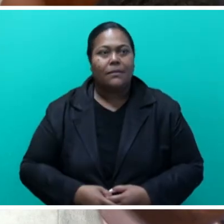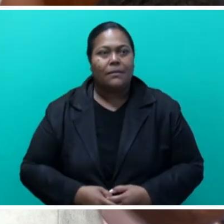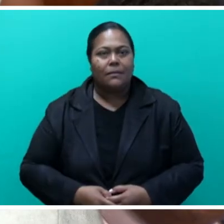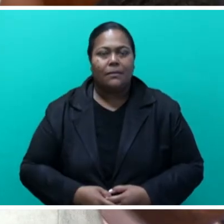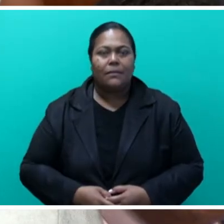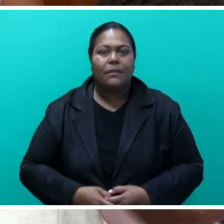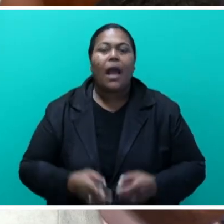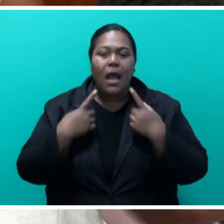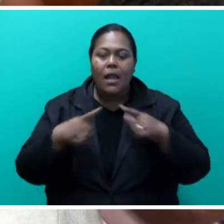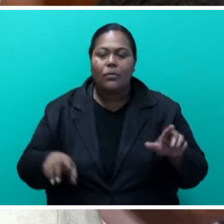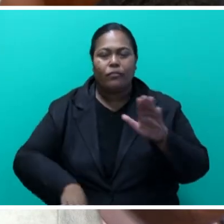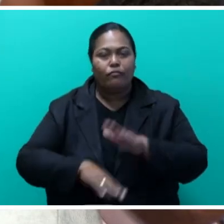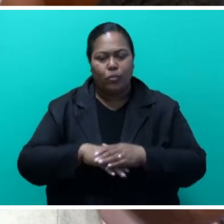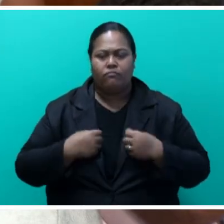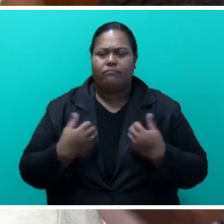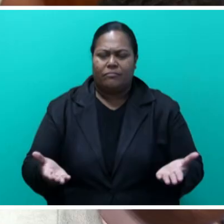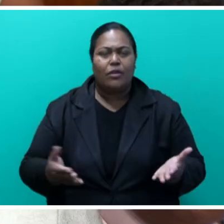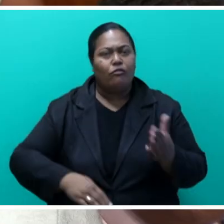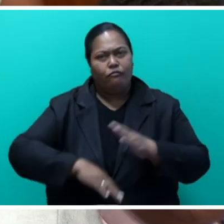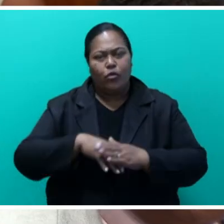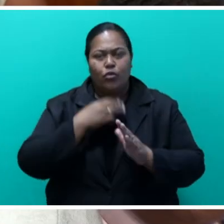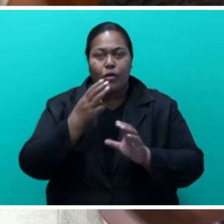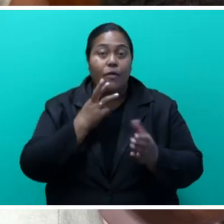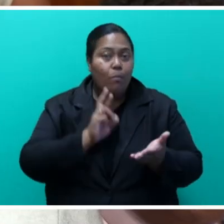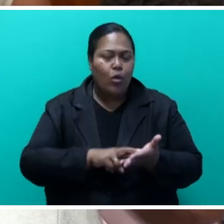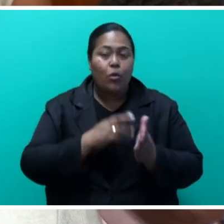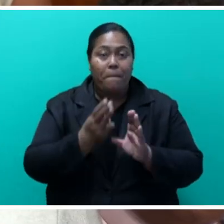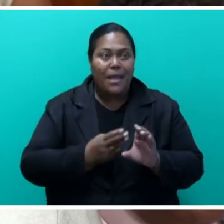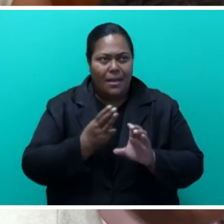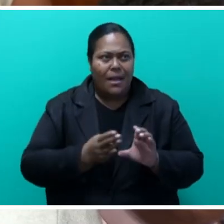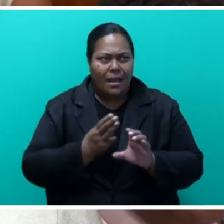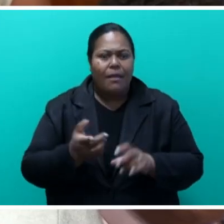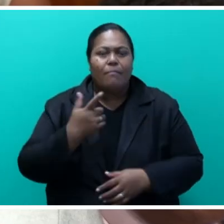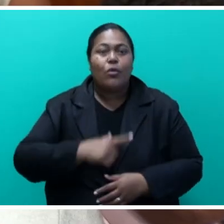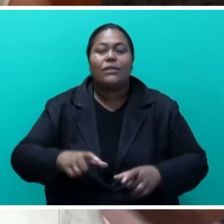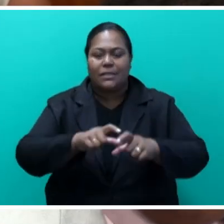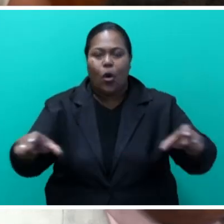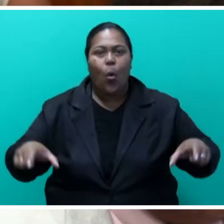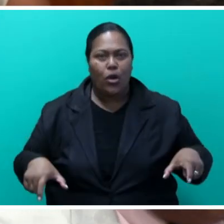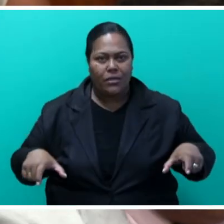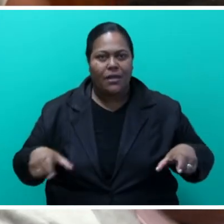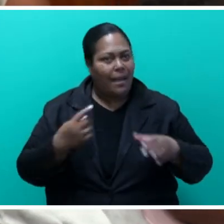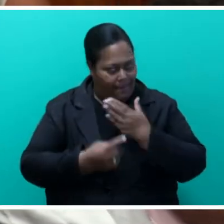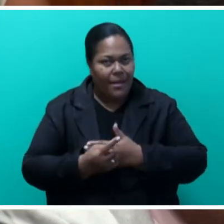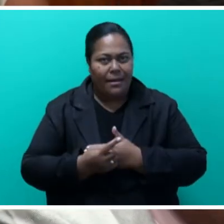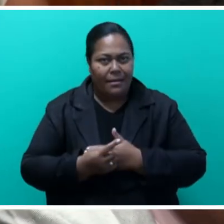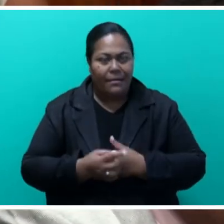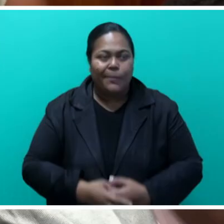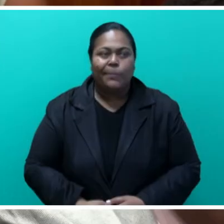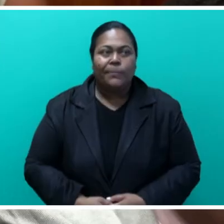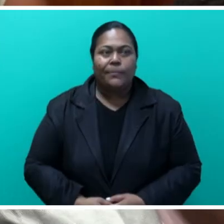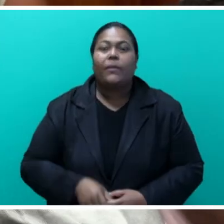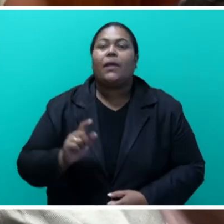full report to the media or the public because it is a trialable case. And that is